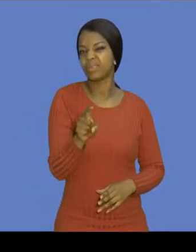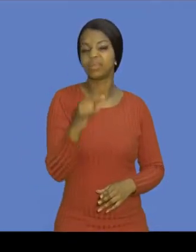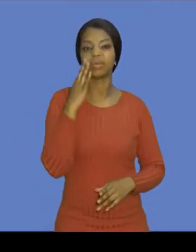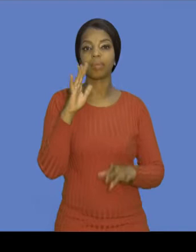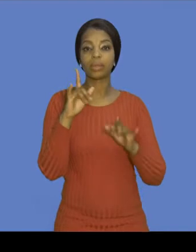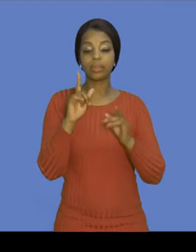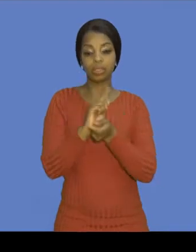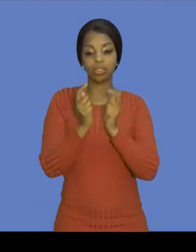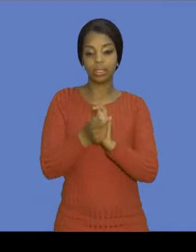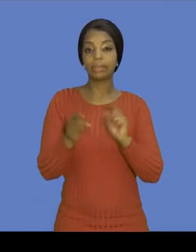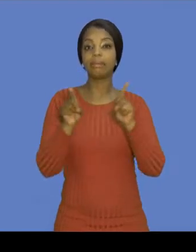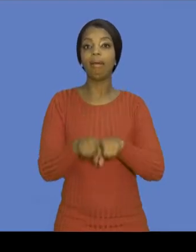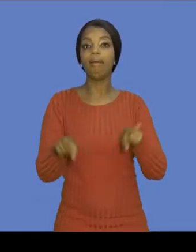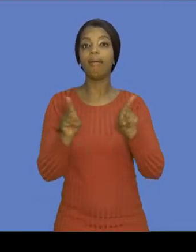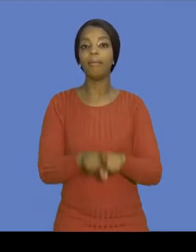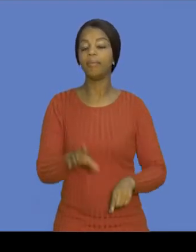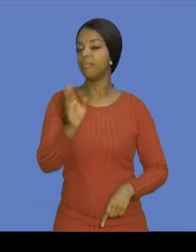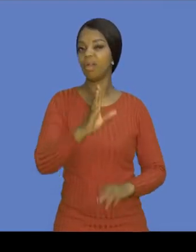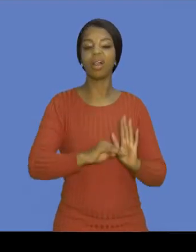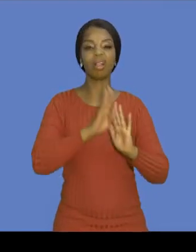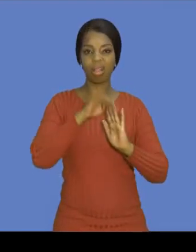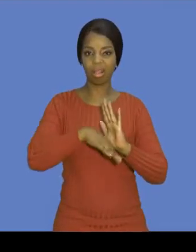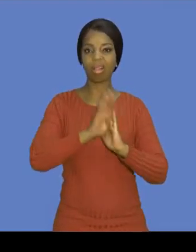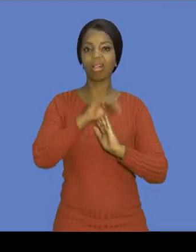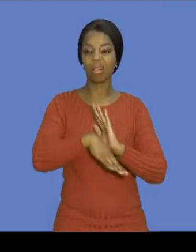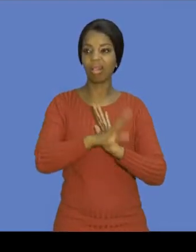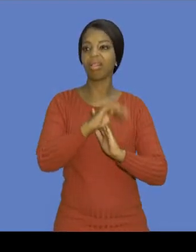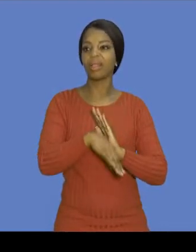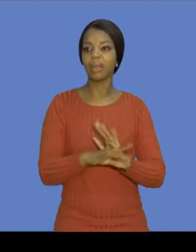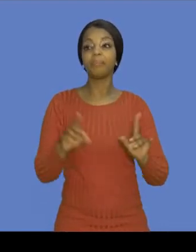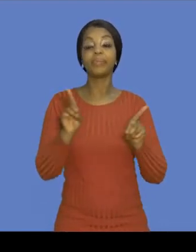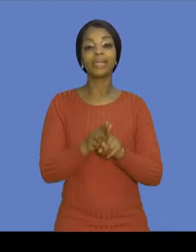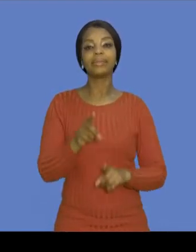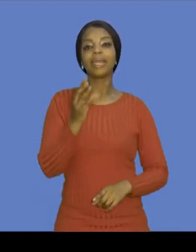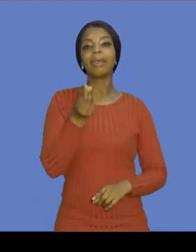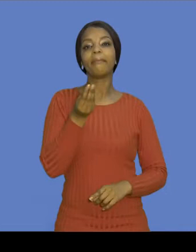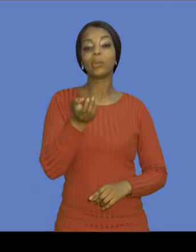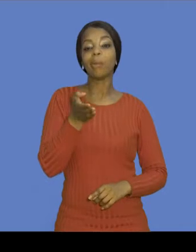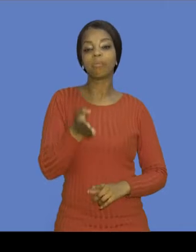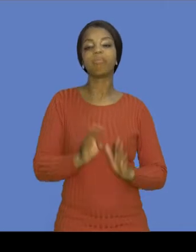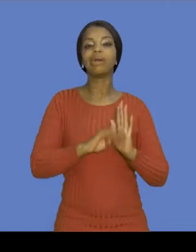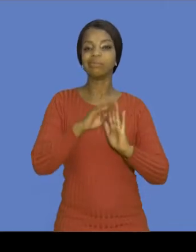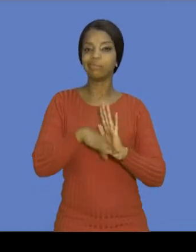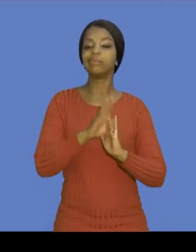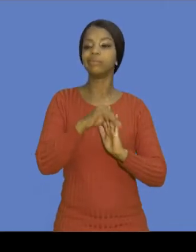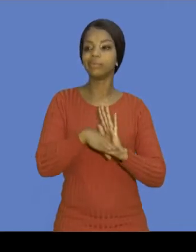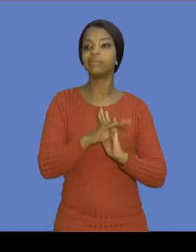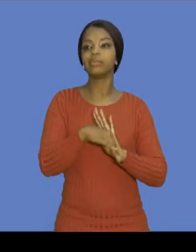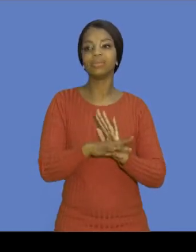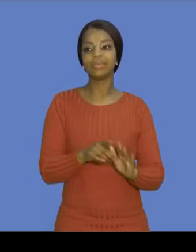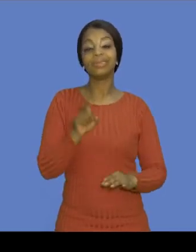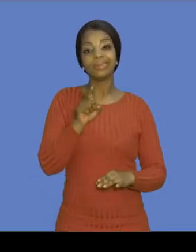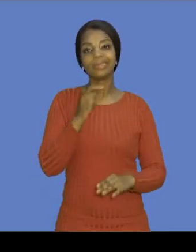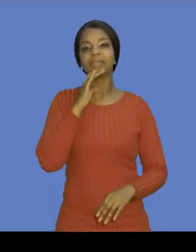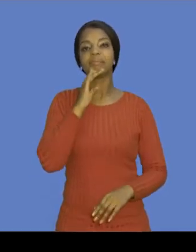constant. Also, the rate of change is also not constant. And then the last thing is this forms